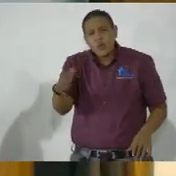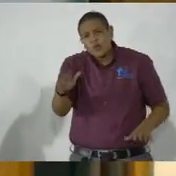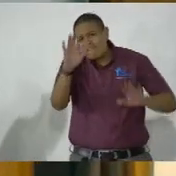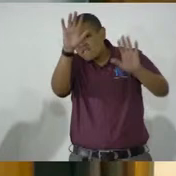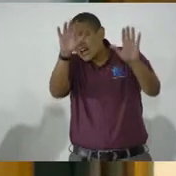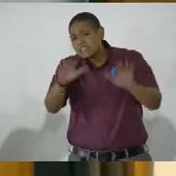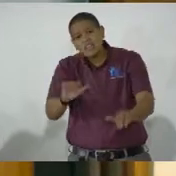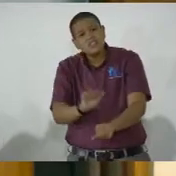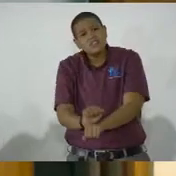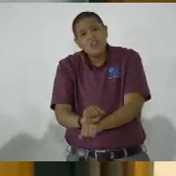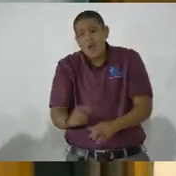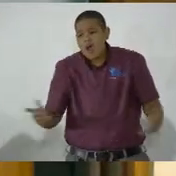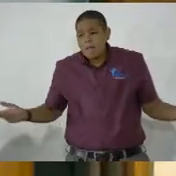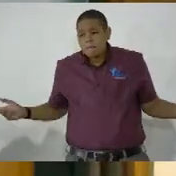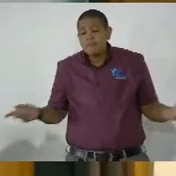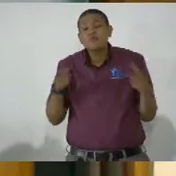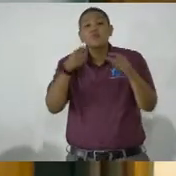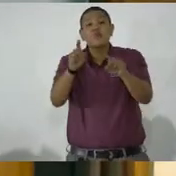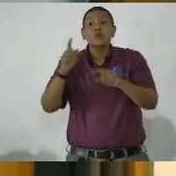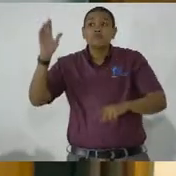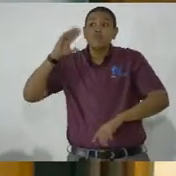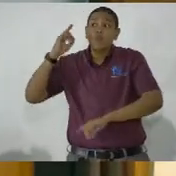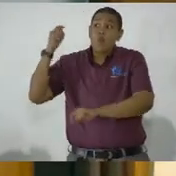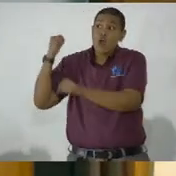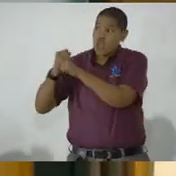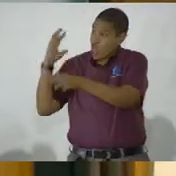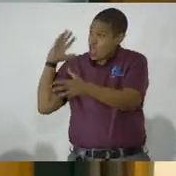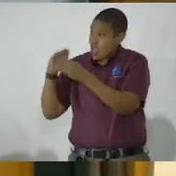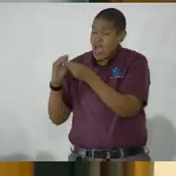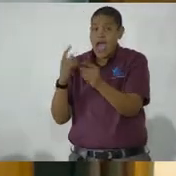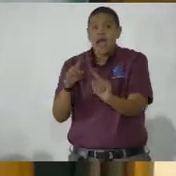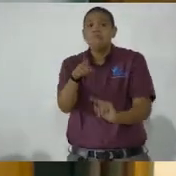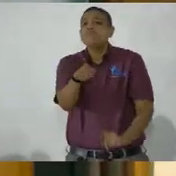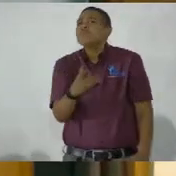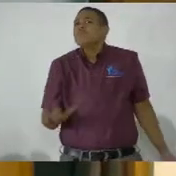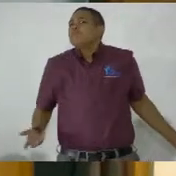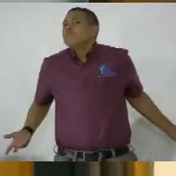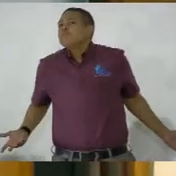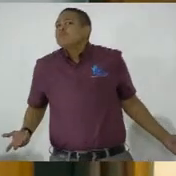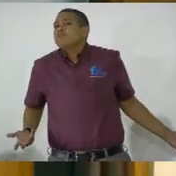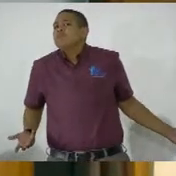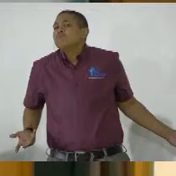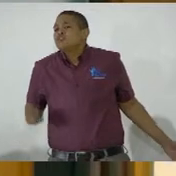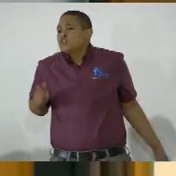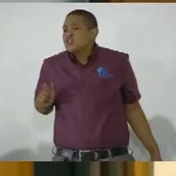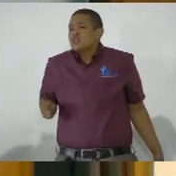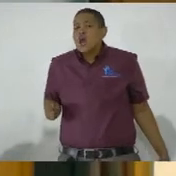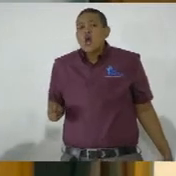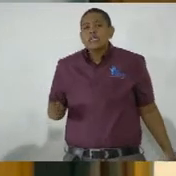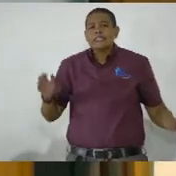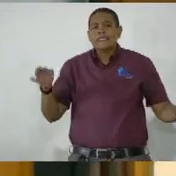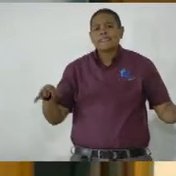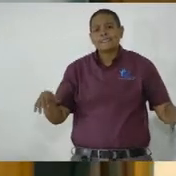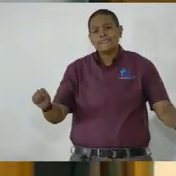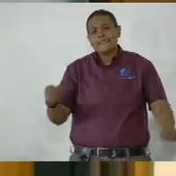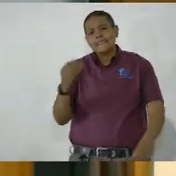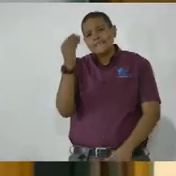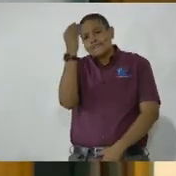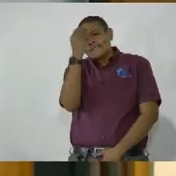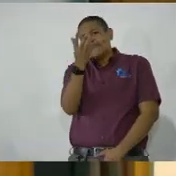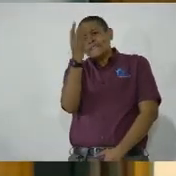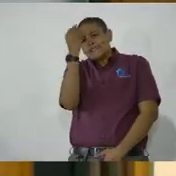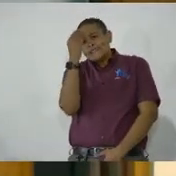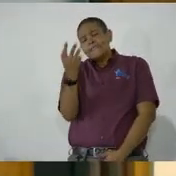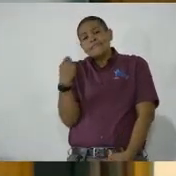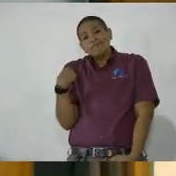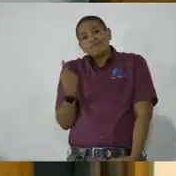job. During the past year, they had judgments delivered for 268 cases over